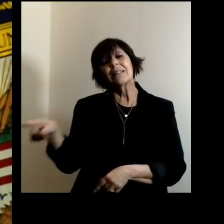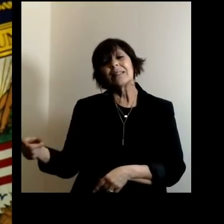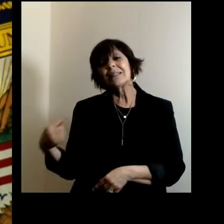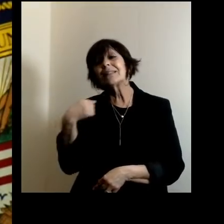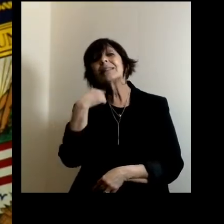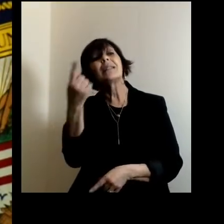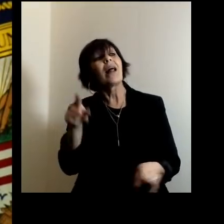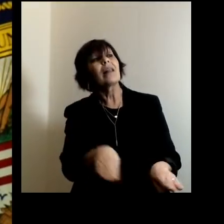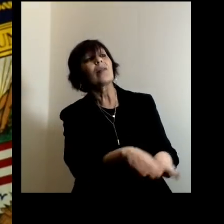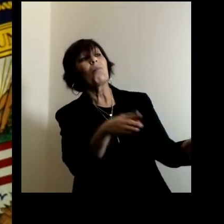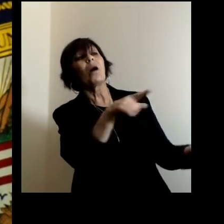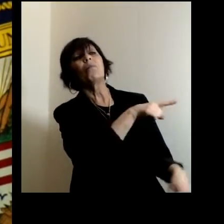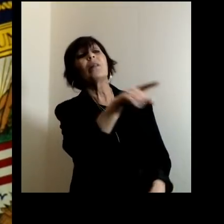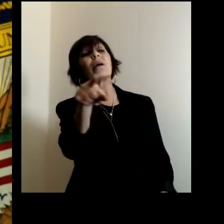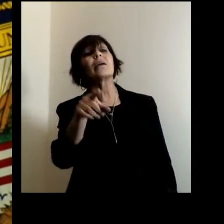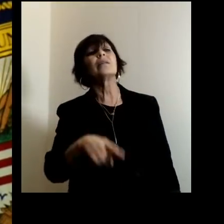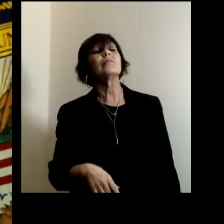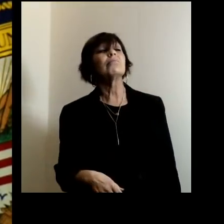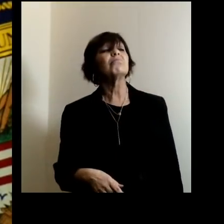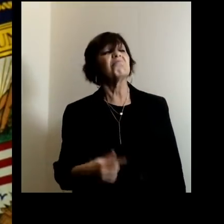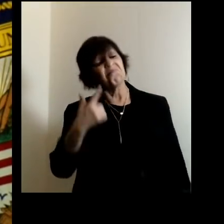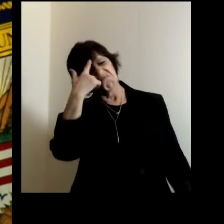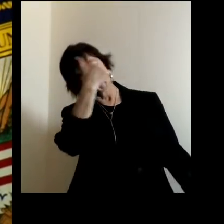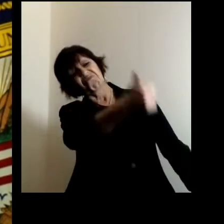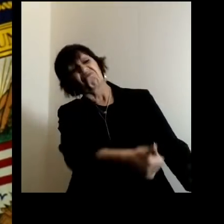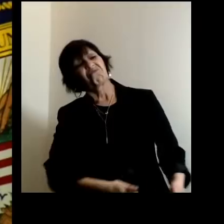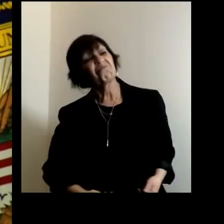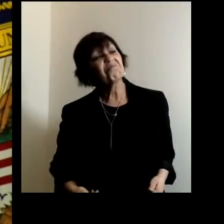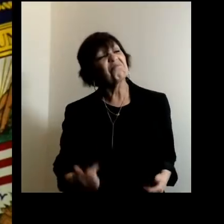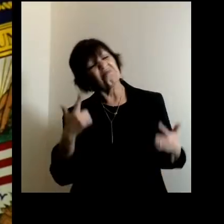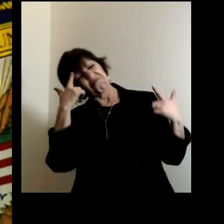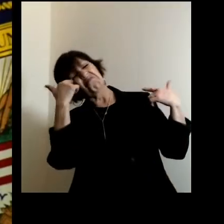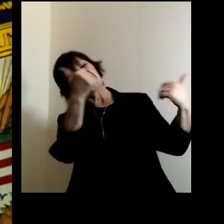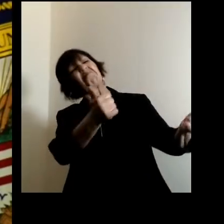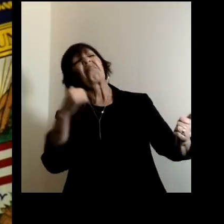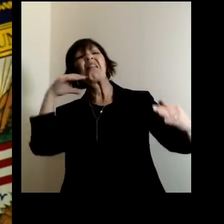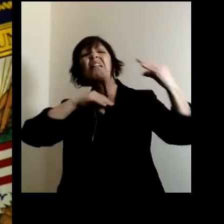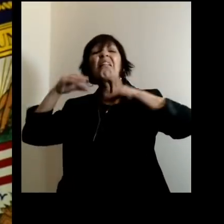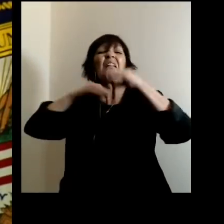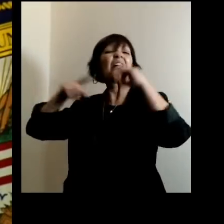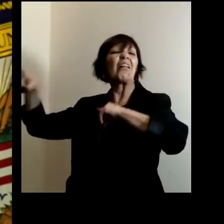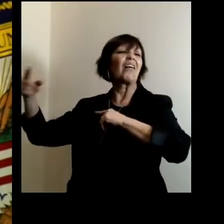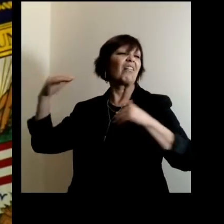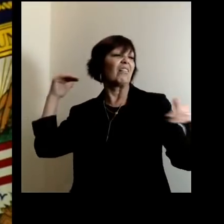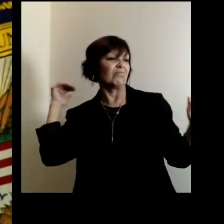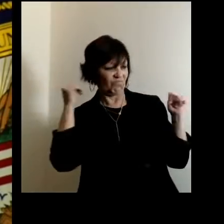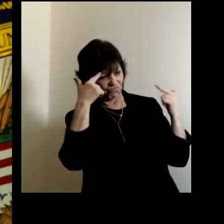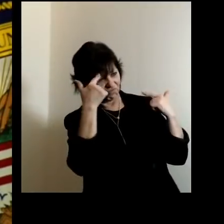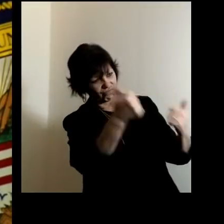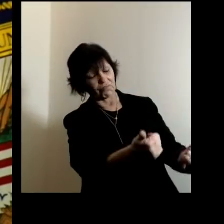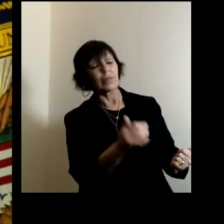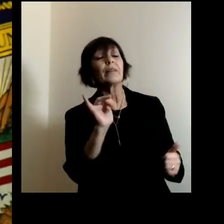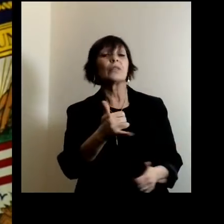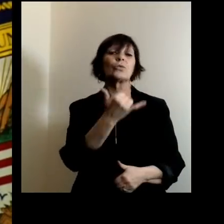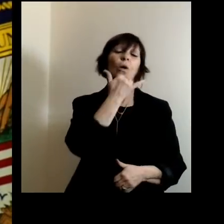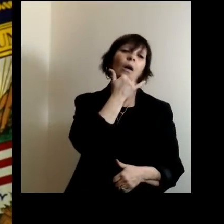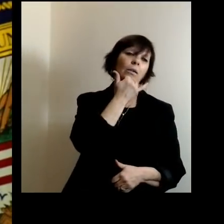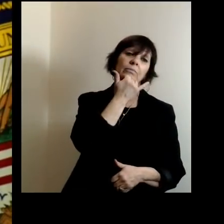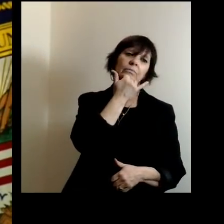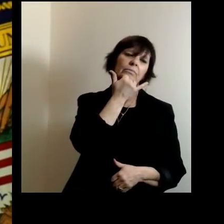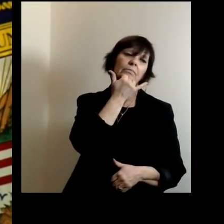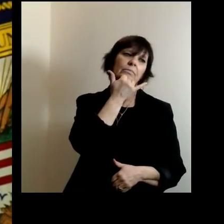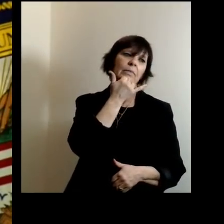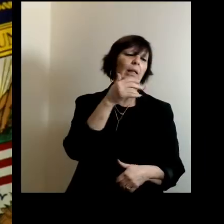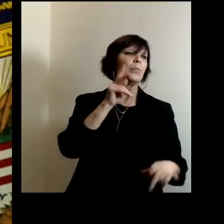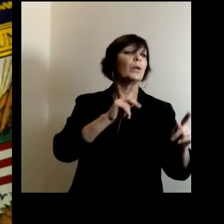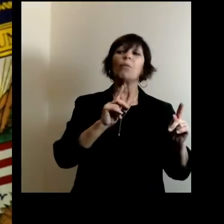the public, do whatever you want. It's all false. It's all fake. And that's wrong, because it's creating a false sense